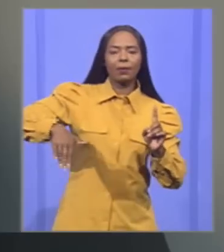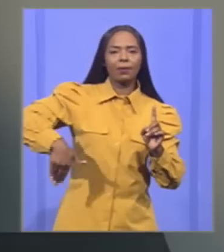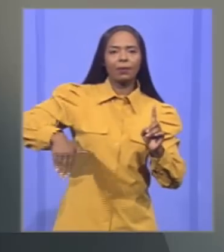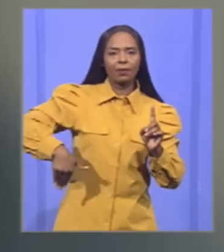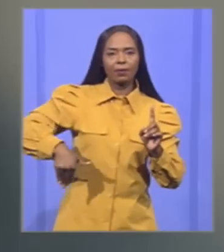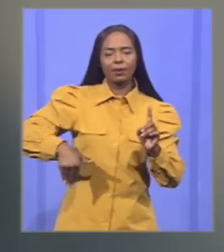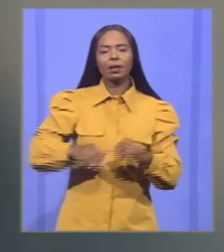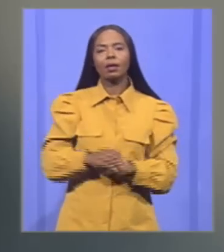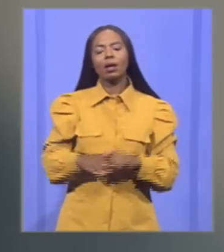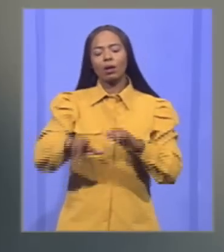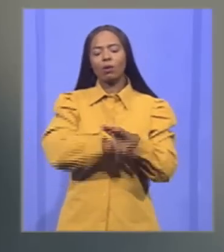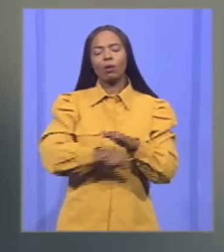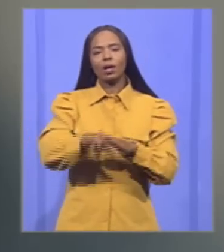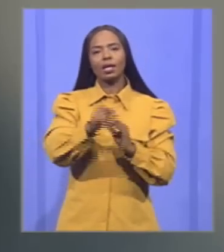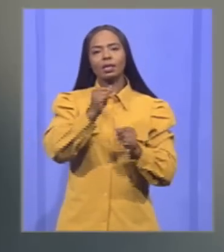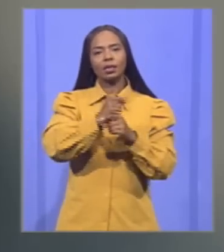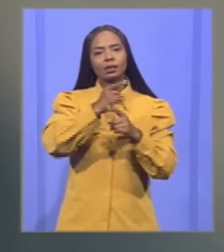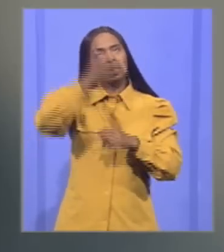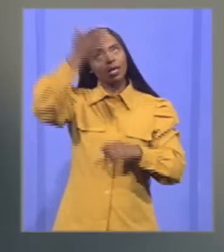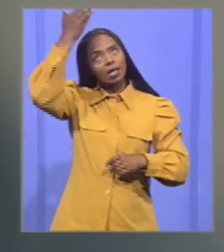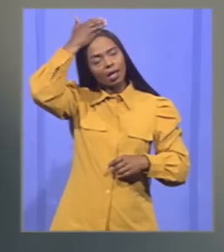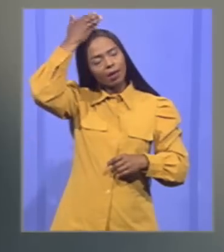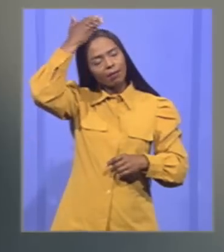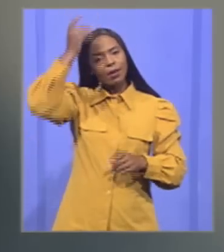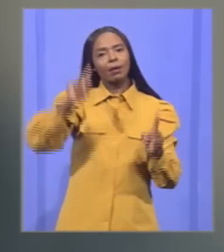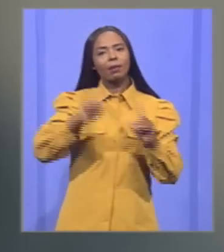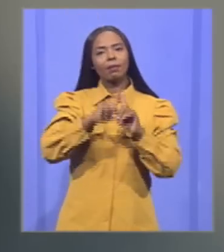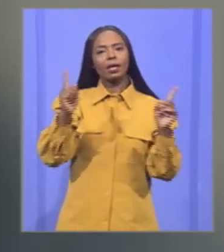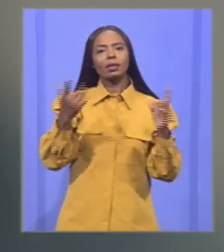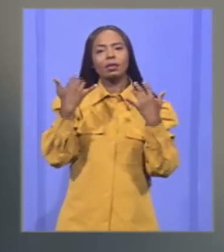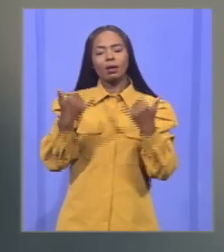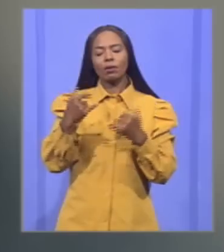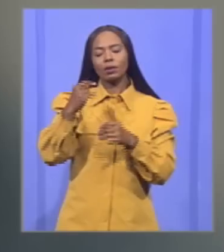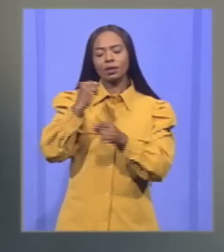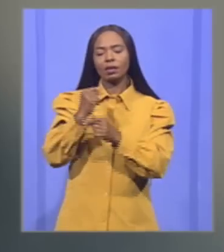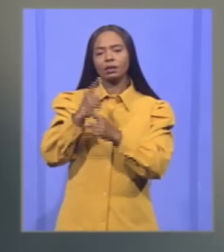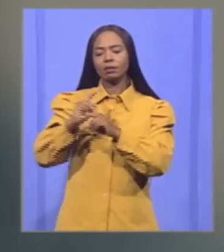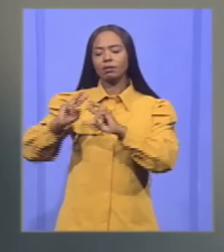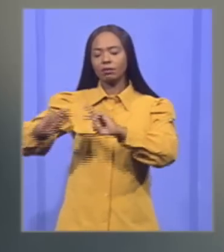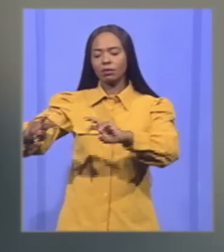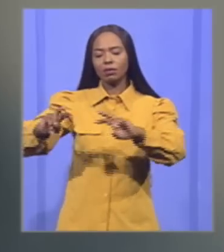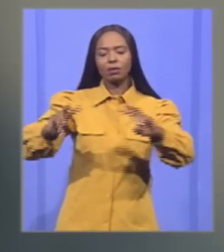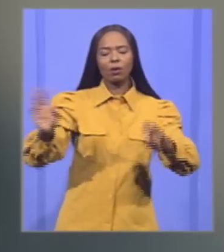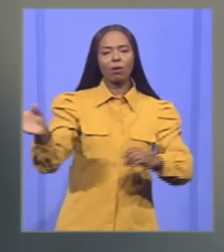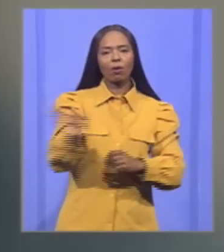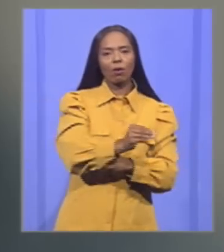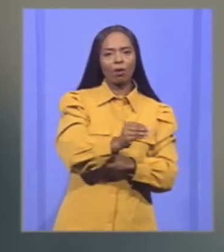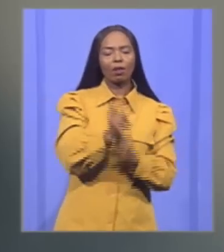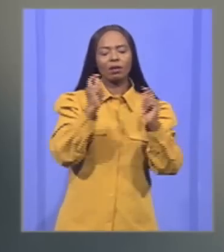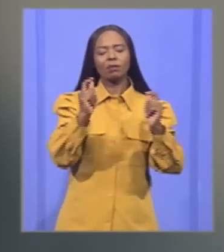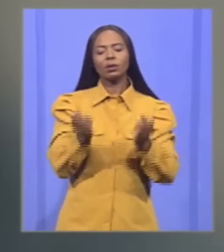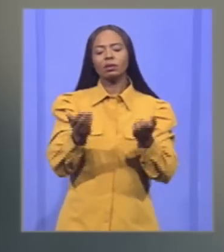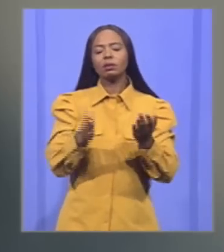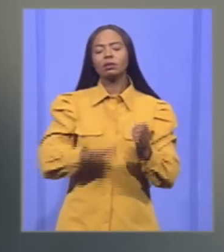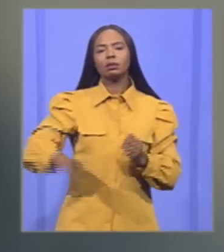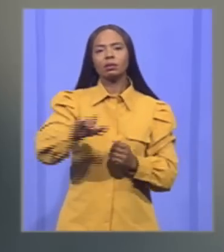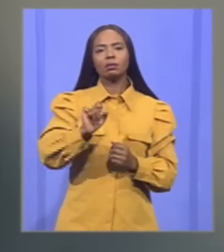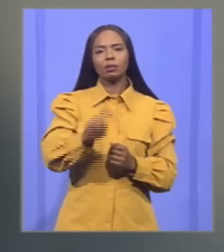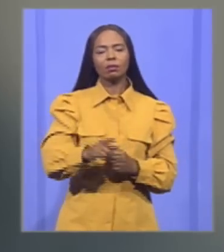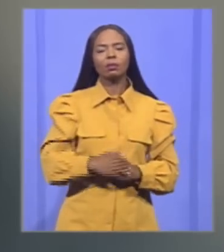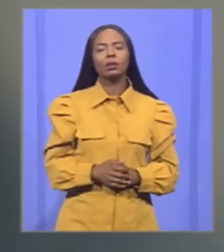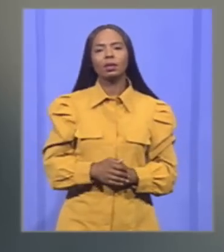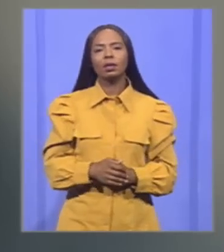cab rape case. The police are, however, investigating all leads at their disposal with the